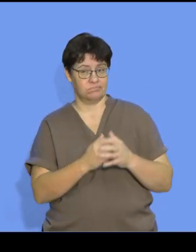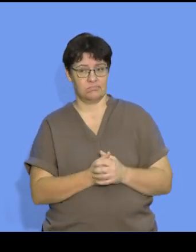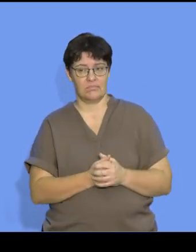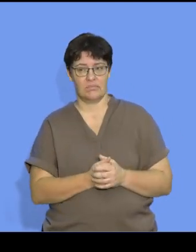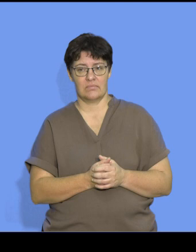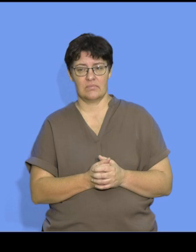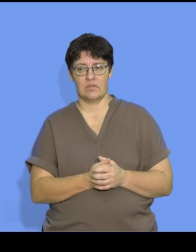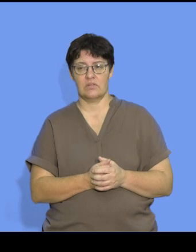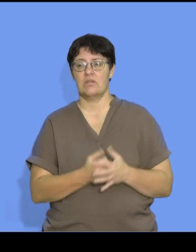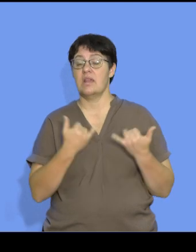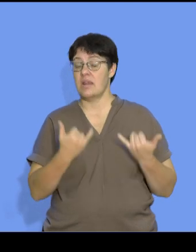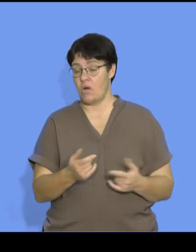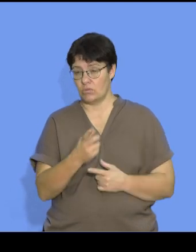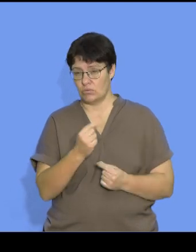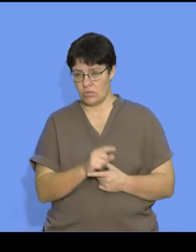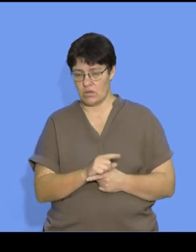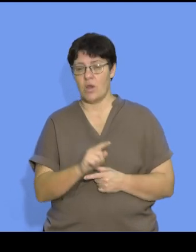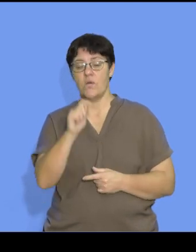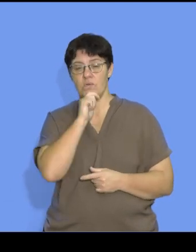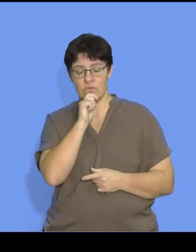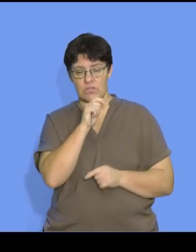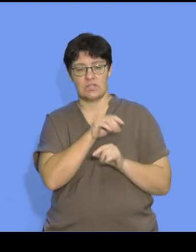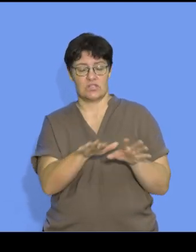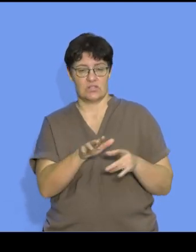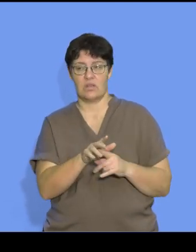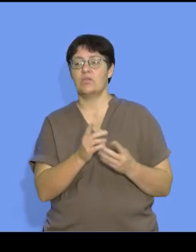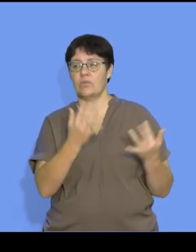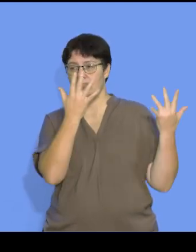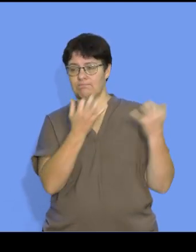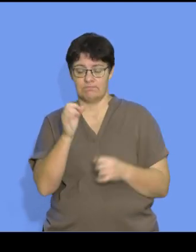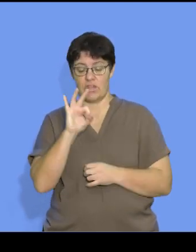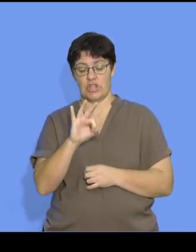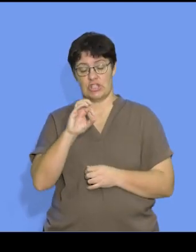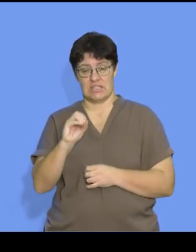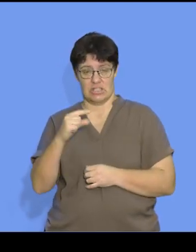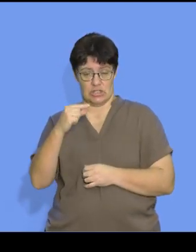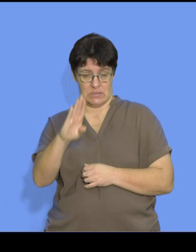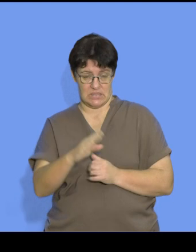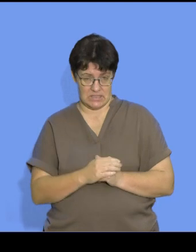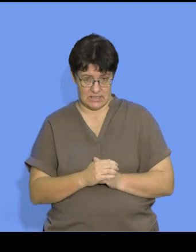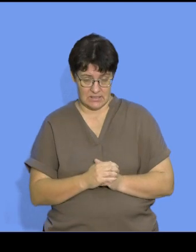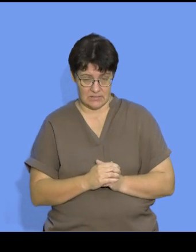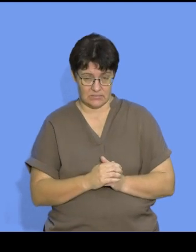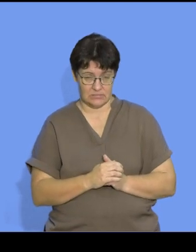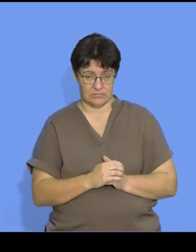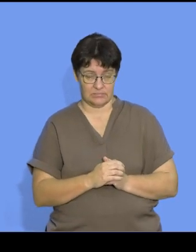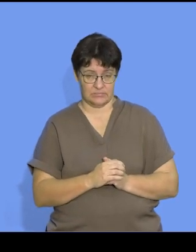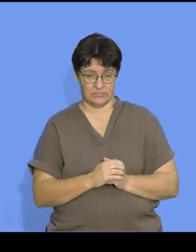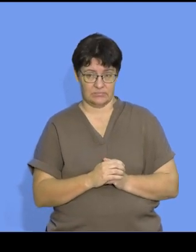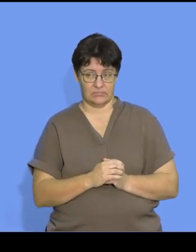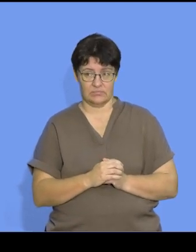are going to use the general formula to calculate the cost of 30 gigabytes of